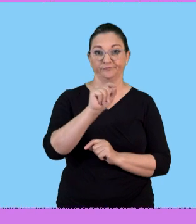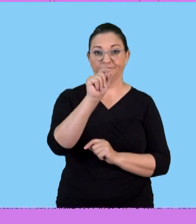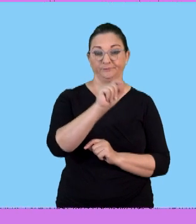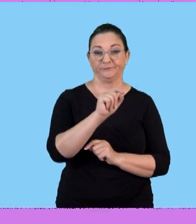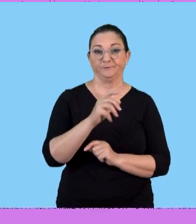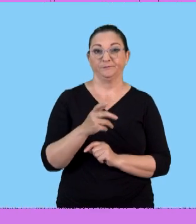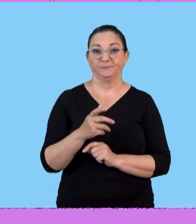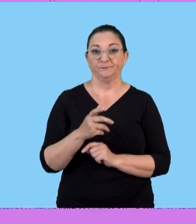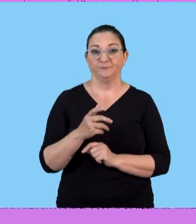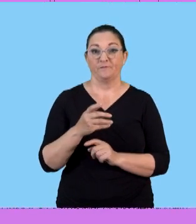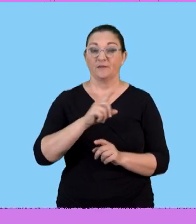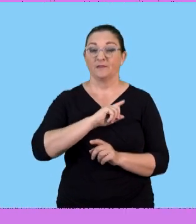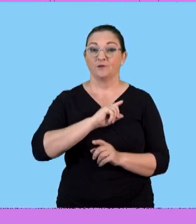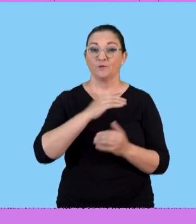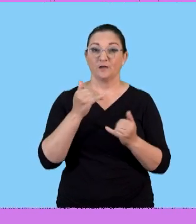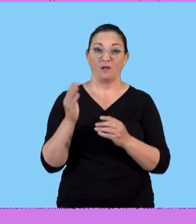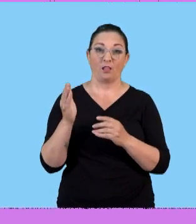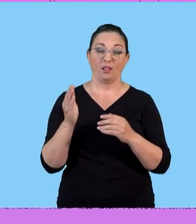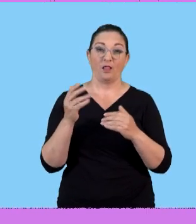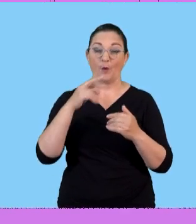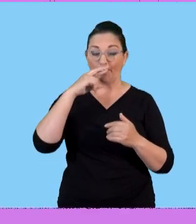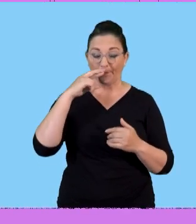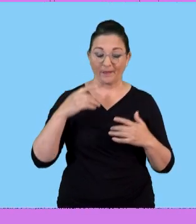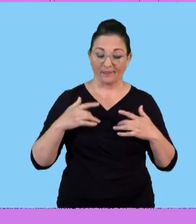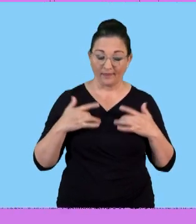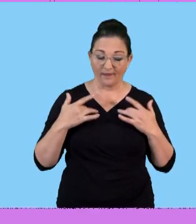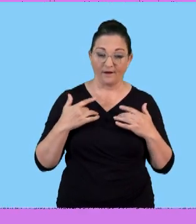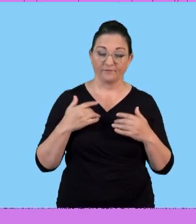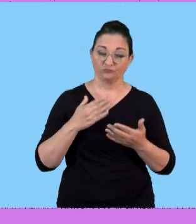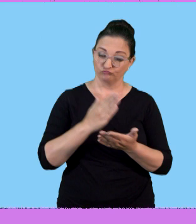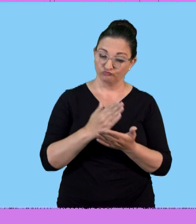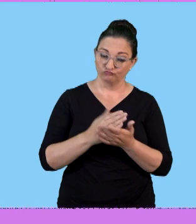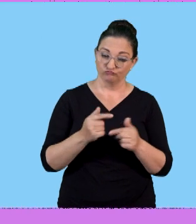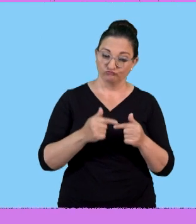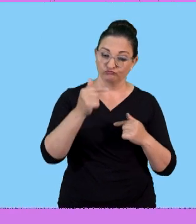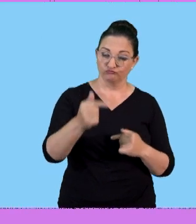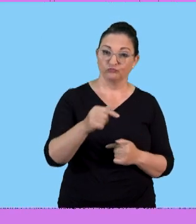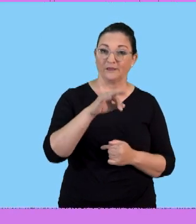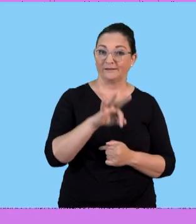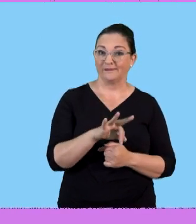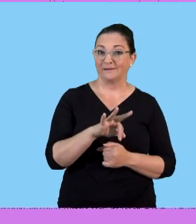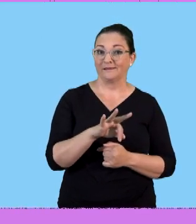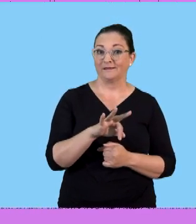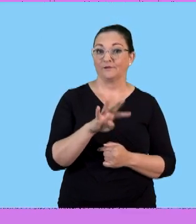here. So that will give me a real life and actual distance of